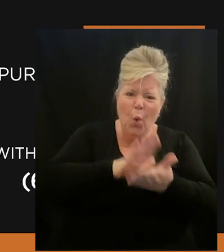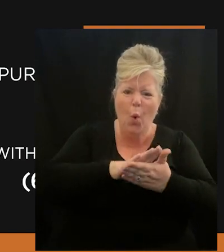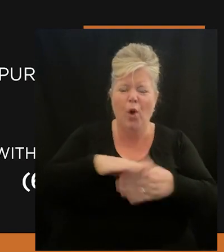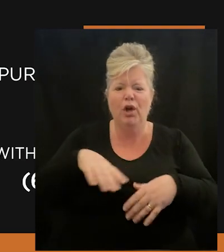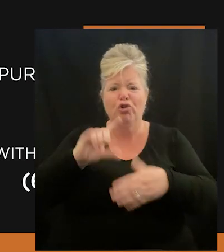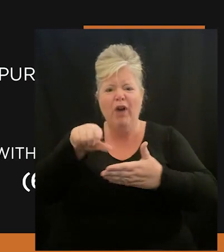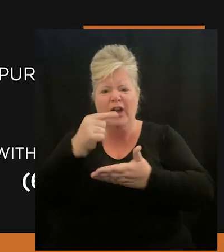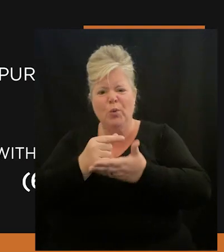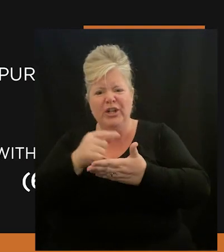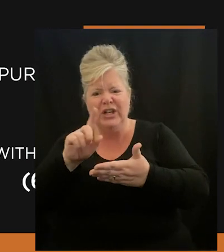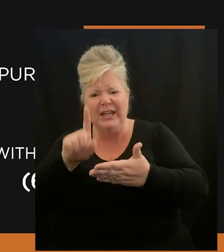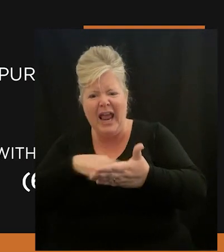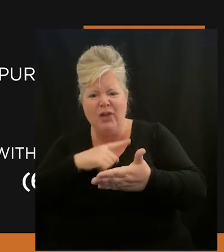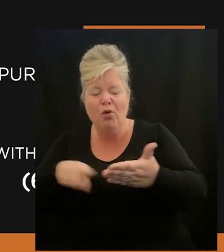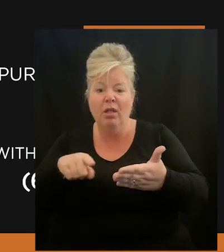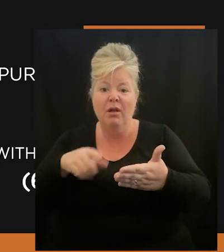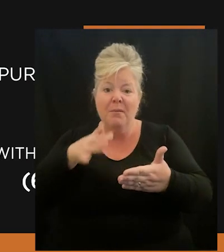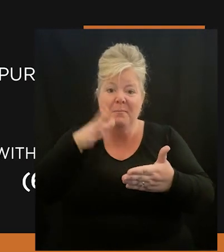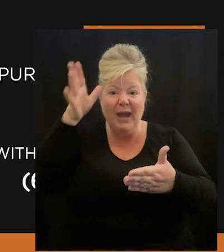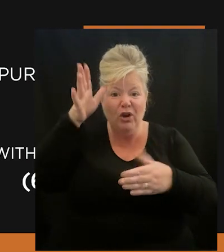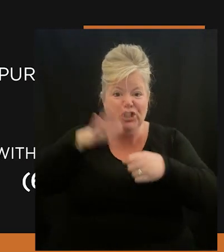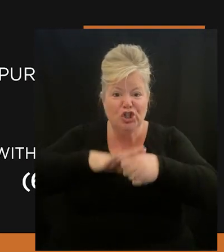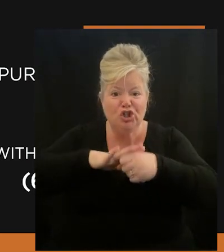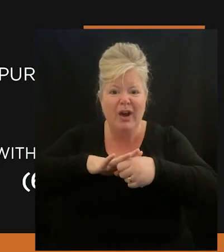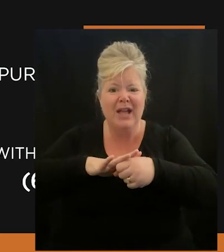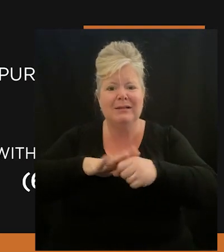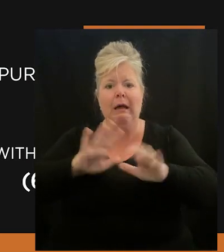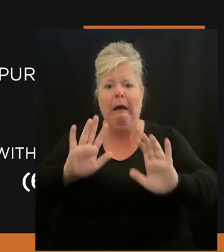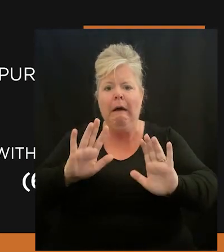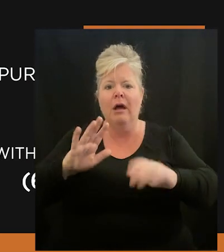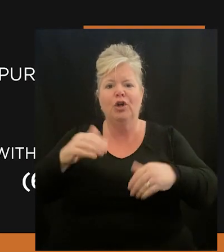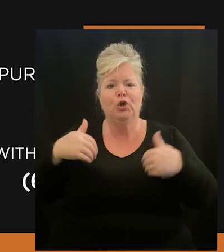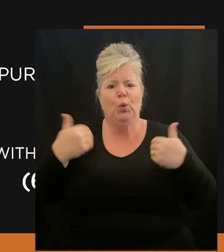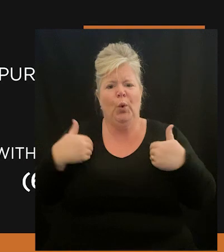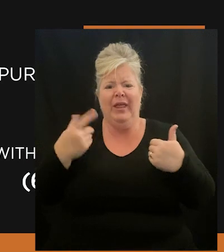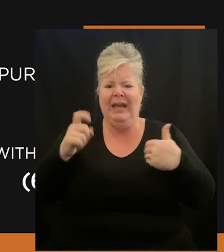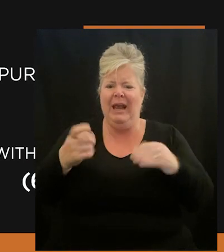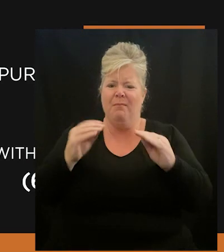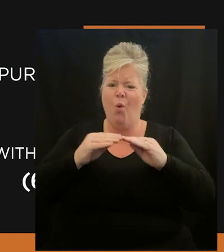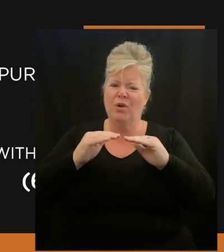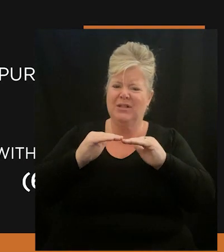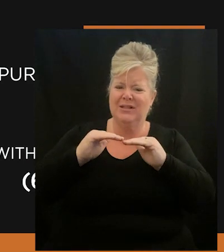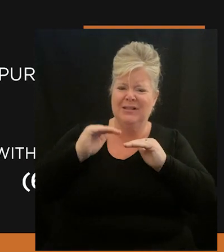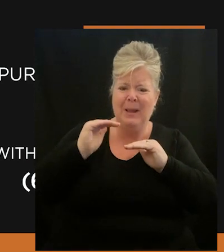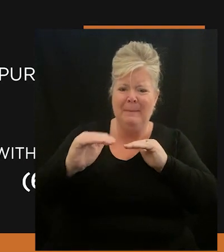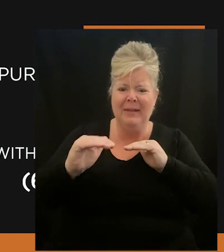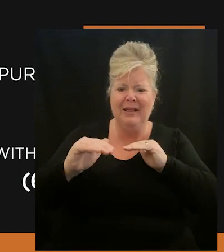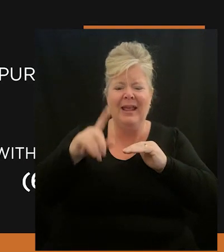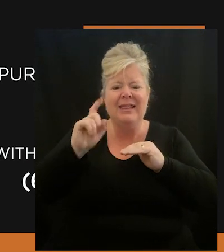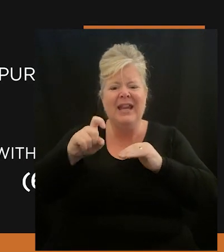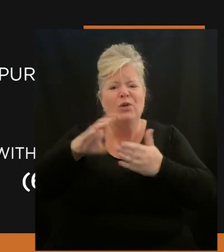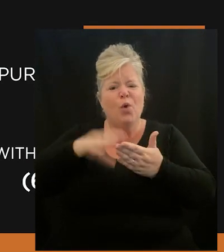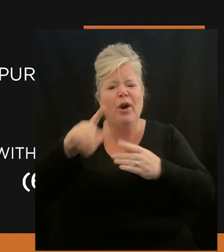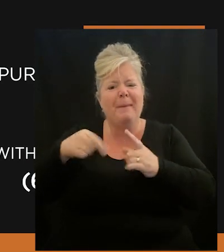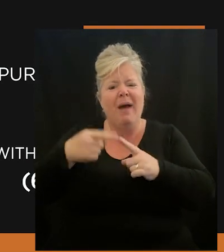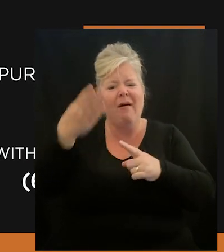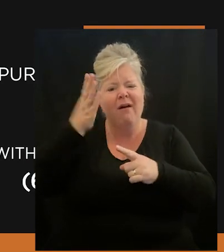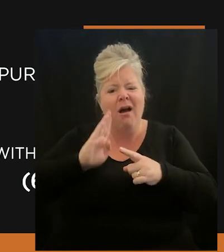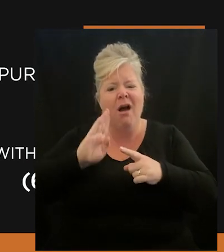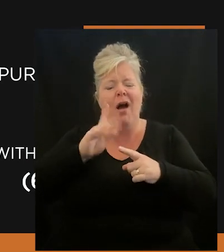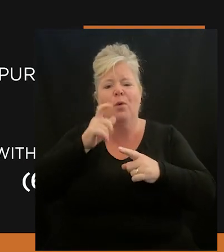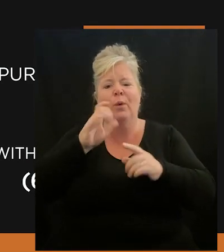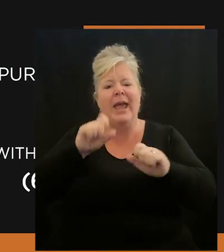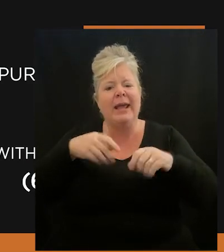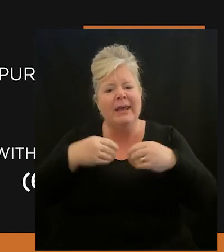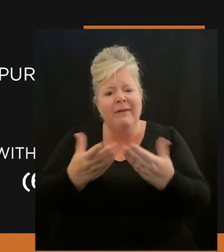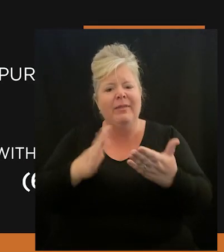graduations, and stressed out parents at home. These youth right now are seeking out stability and open in new ways to hear about a God who can bring